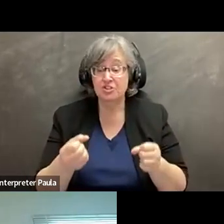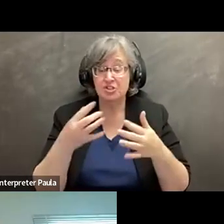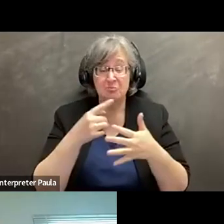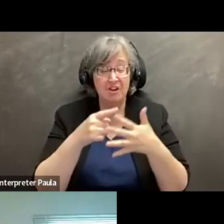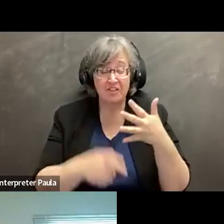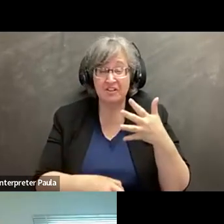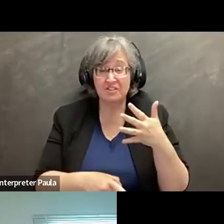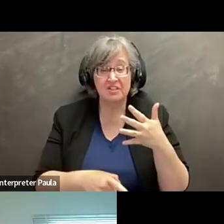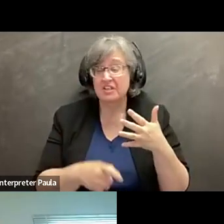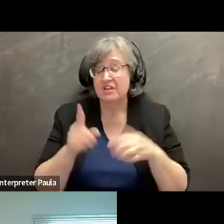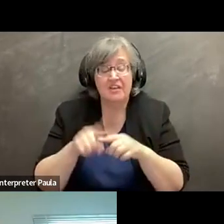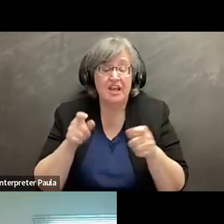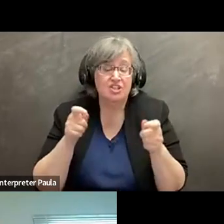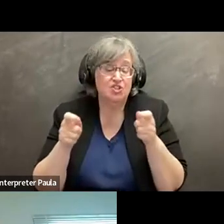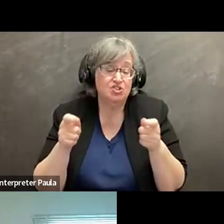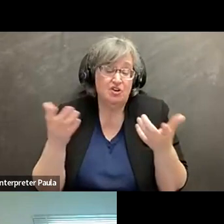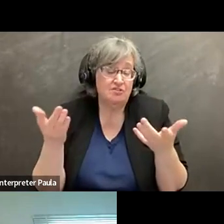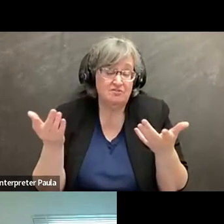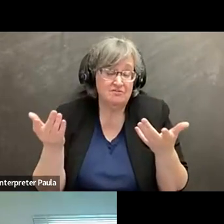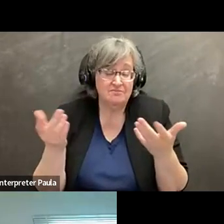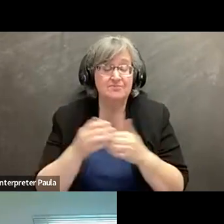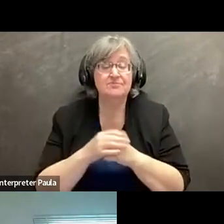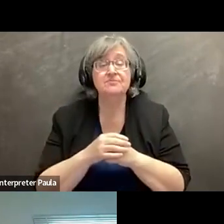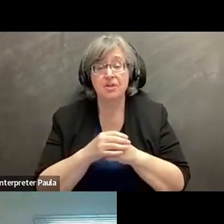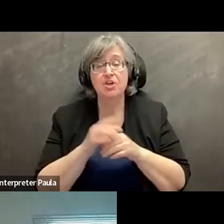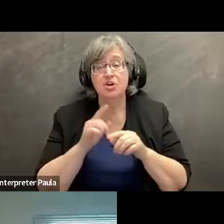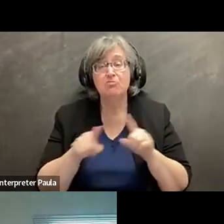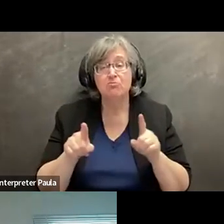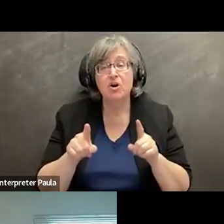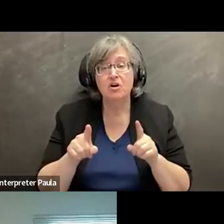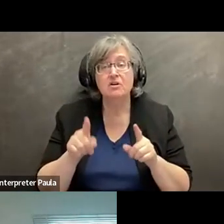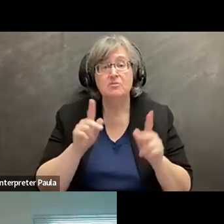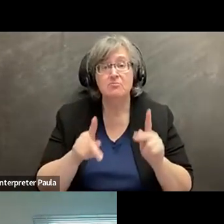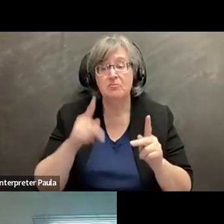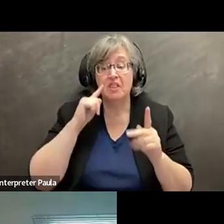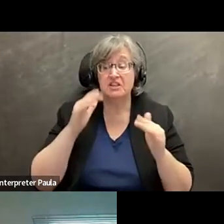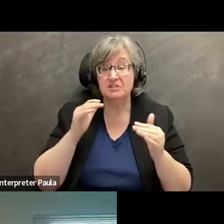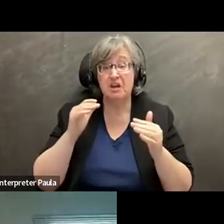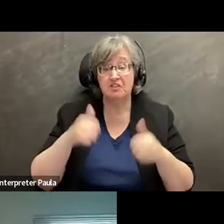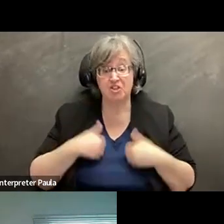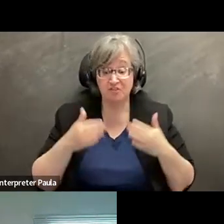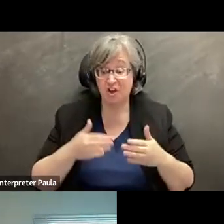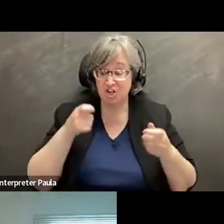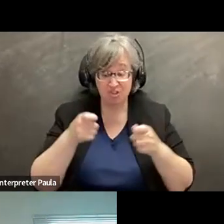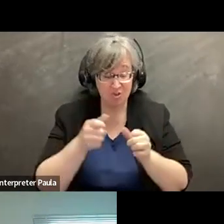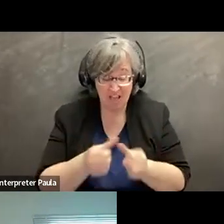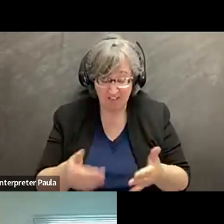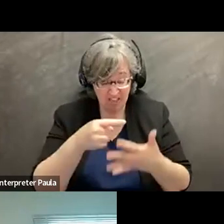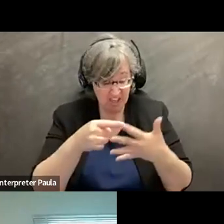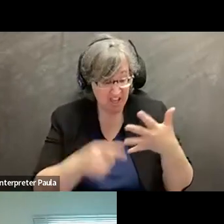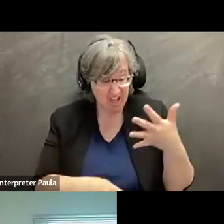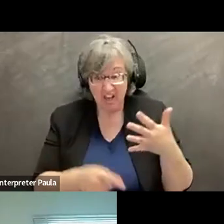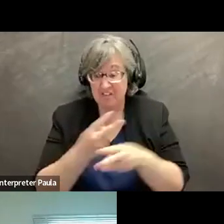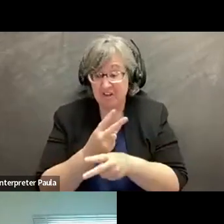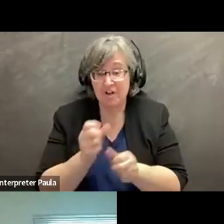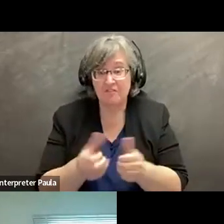are outside of their hands and outside of their control, but they're expected to control it all and to figure it all out. And many times